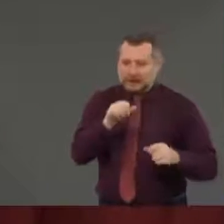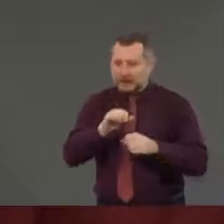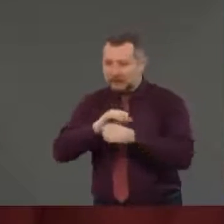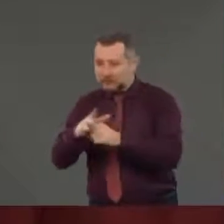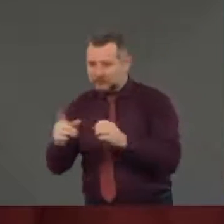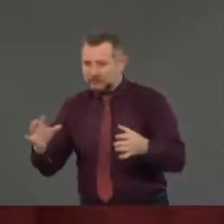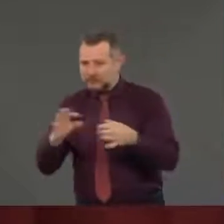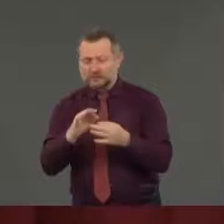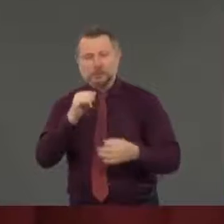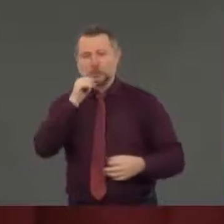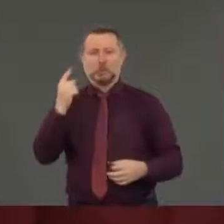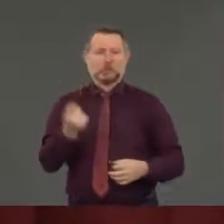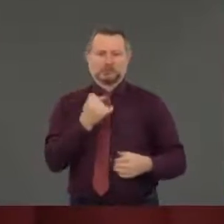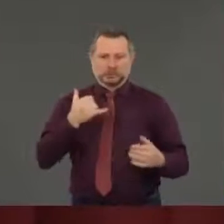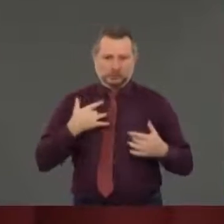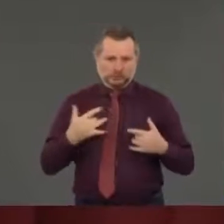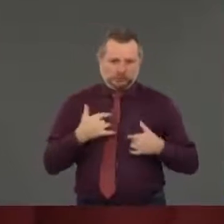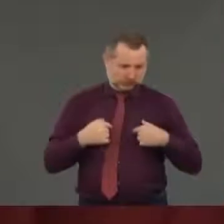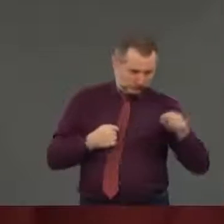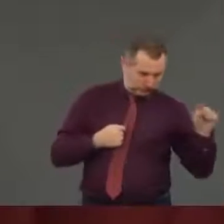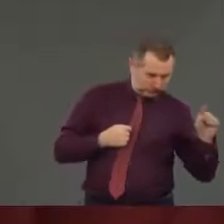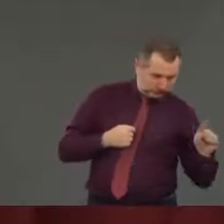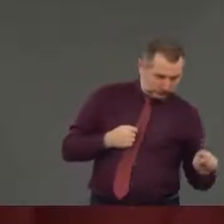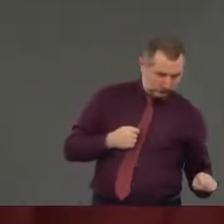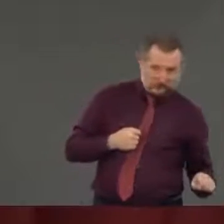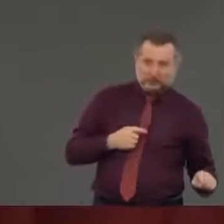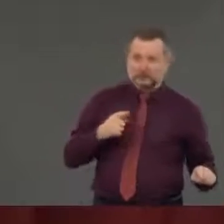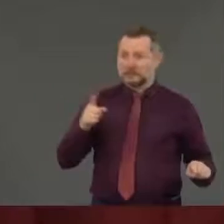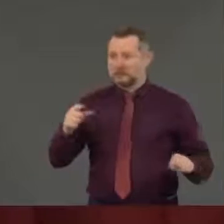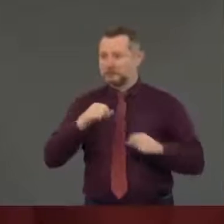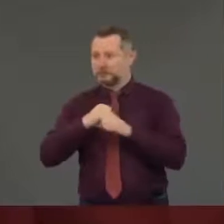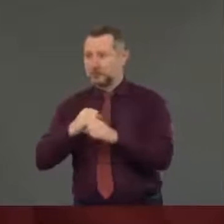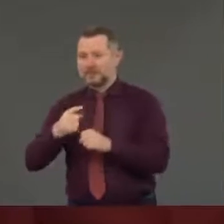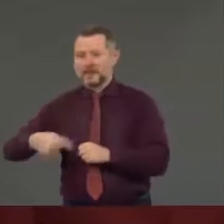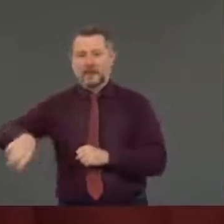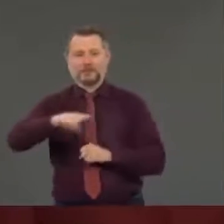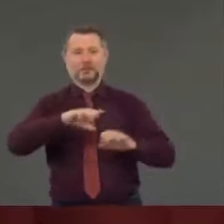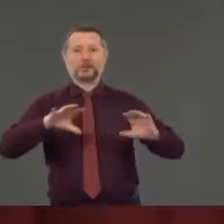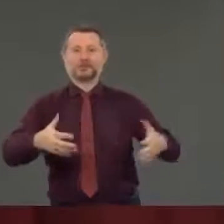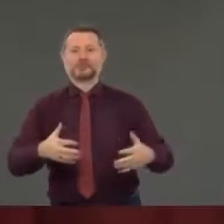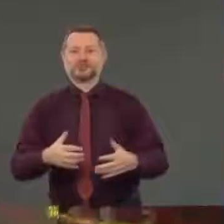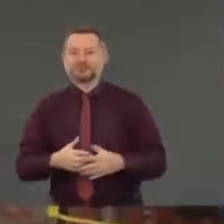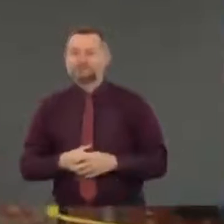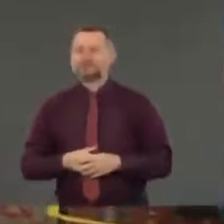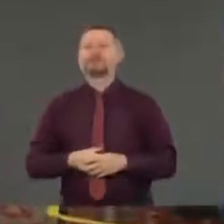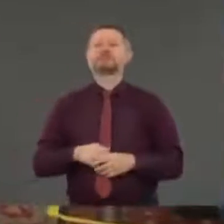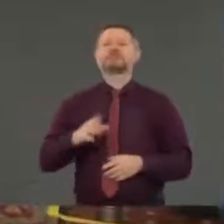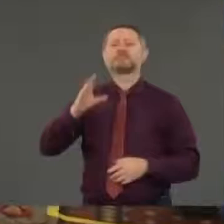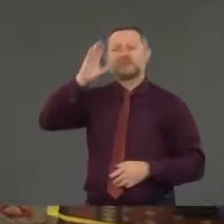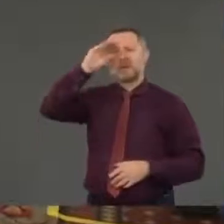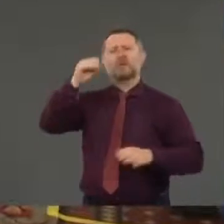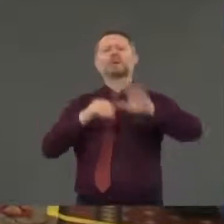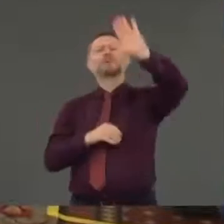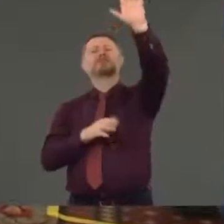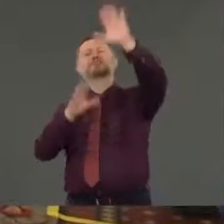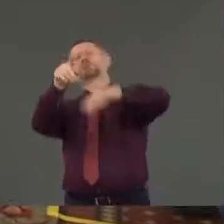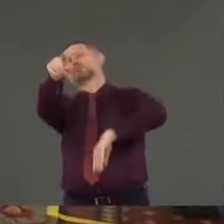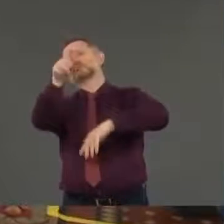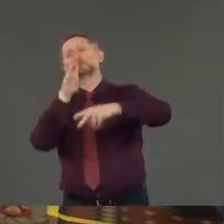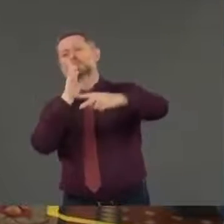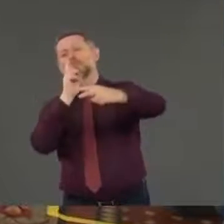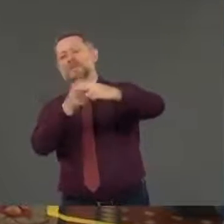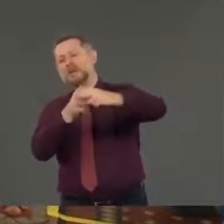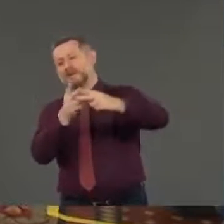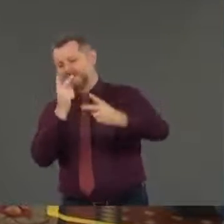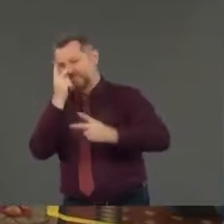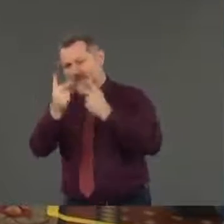are concerned about the protections for any individual with this sort of illness. You mentioned visitation in hospitals, you mentioned